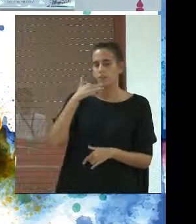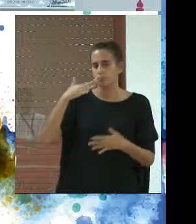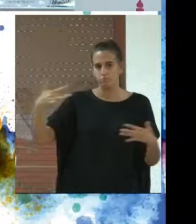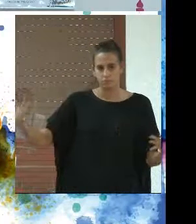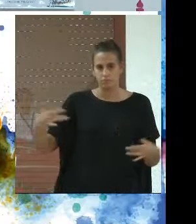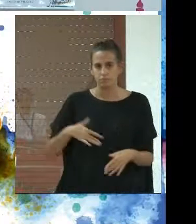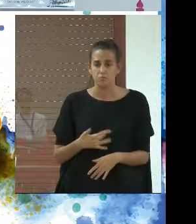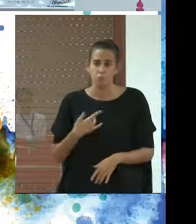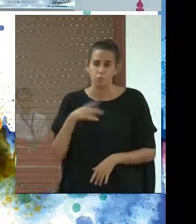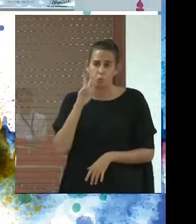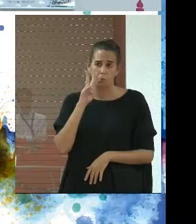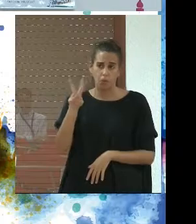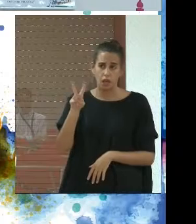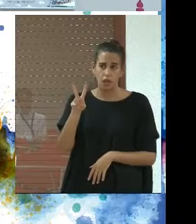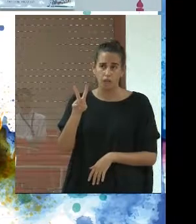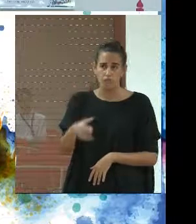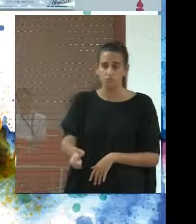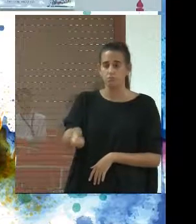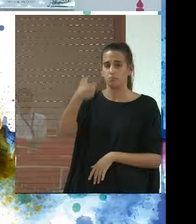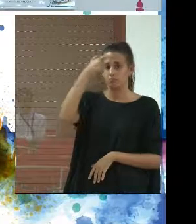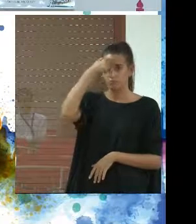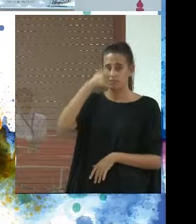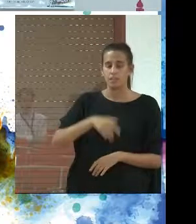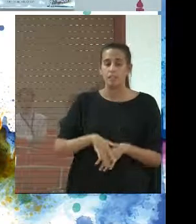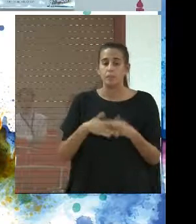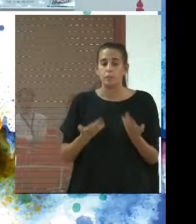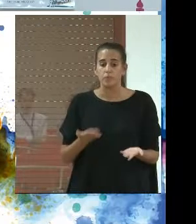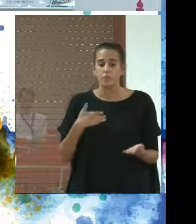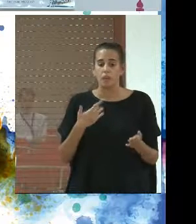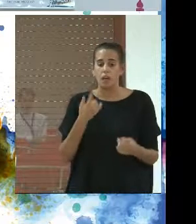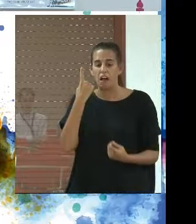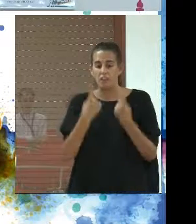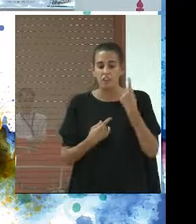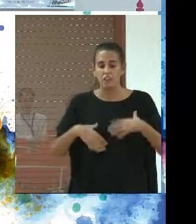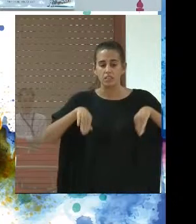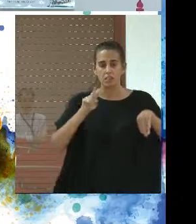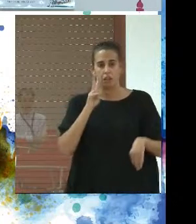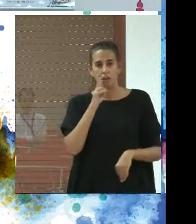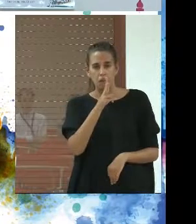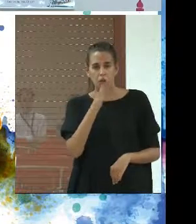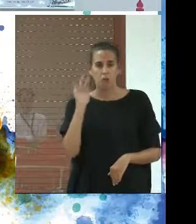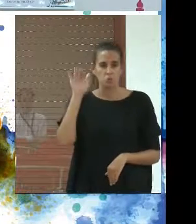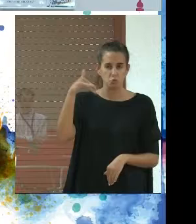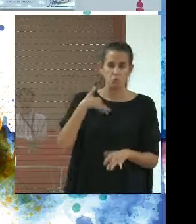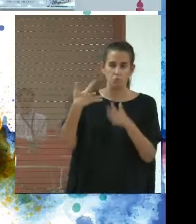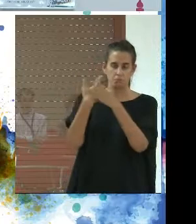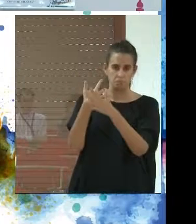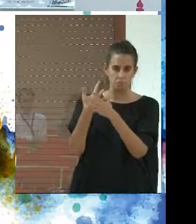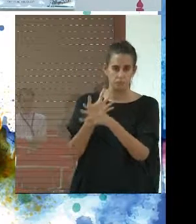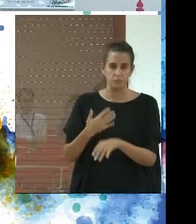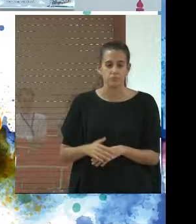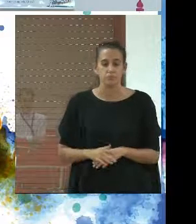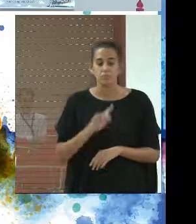Explain architectural columns. Well, I understood it because I saw it, and in the best of cases, we went to visit a cathedral on field trips,